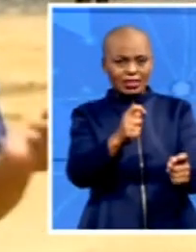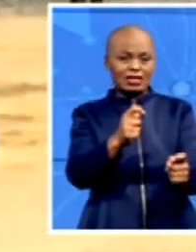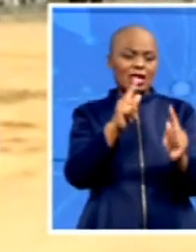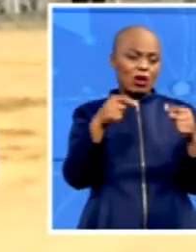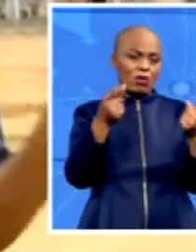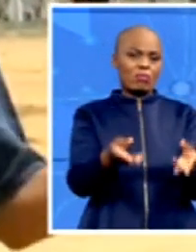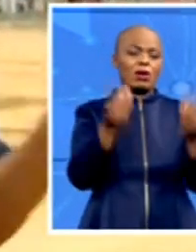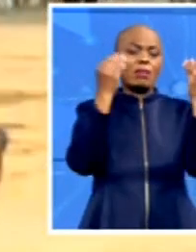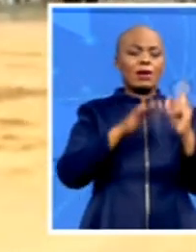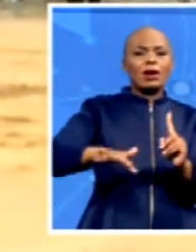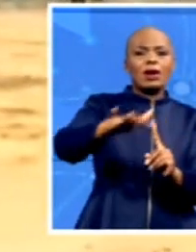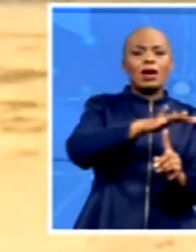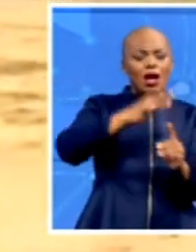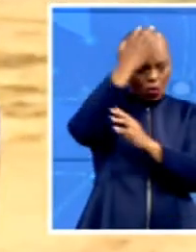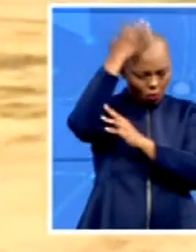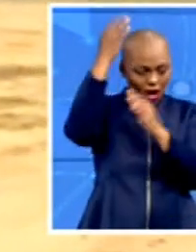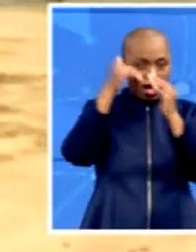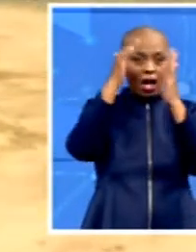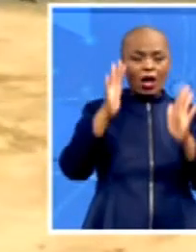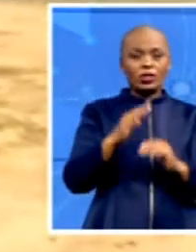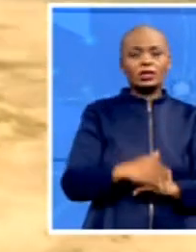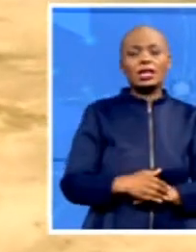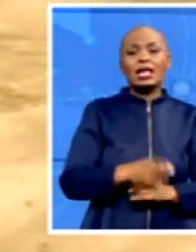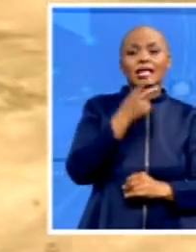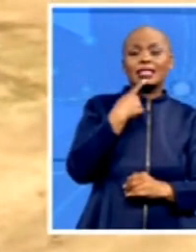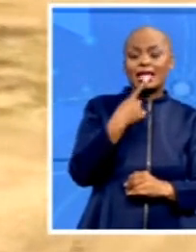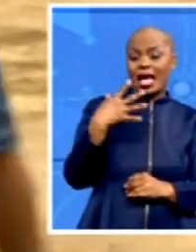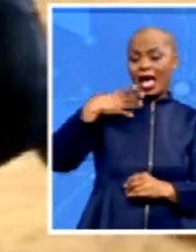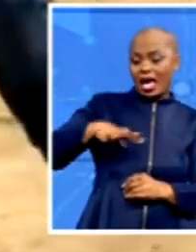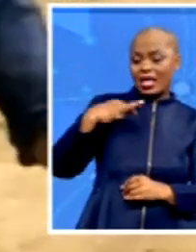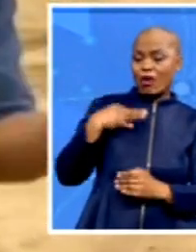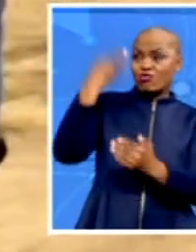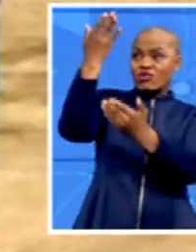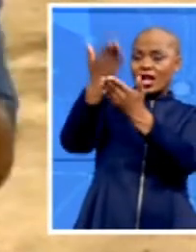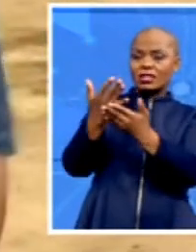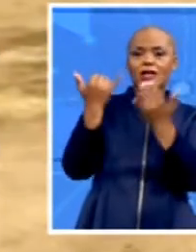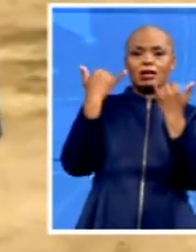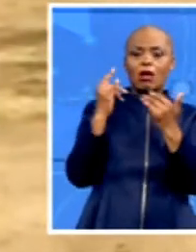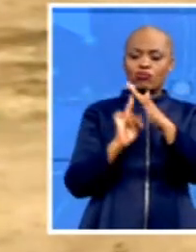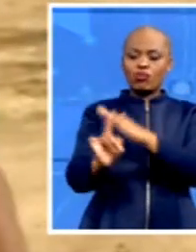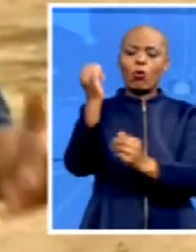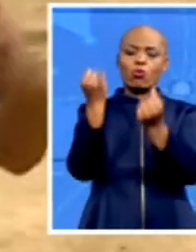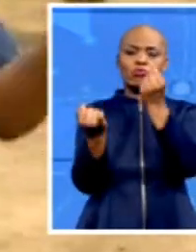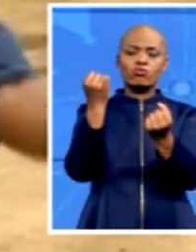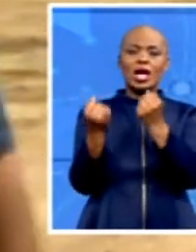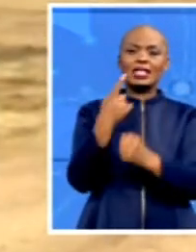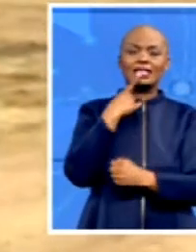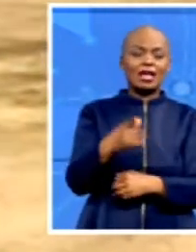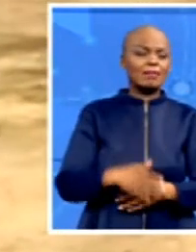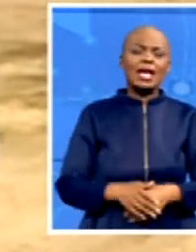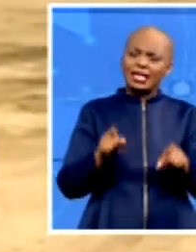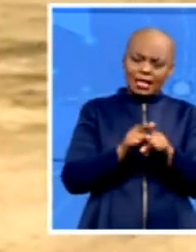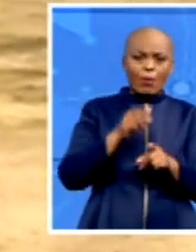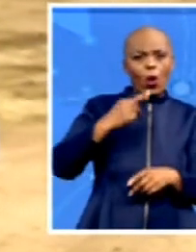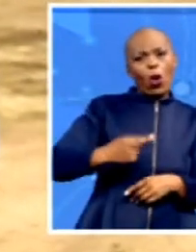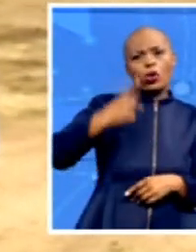the other application does not, that it's not just this application, saying that they're also going to face the same fate.